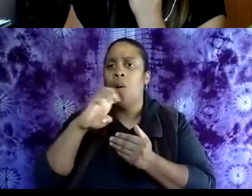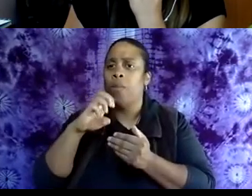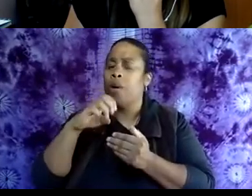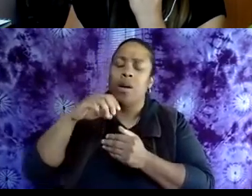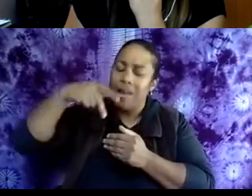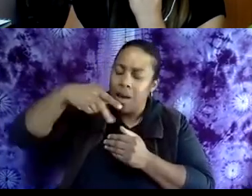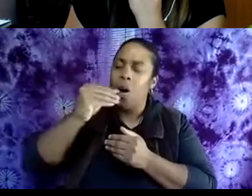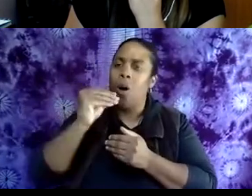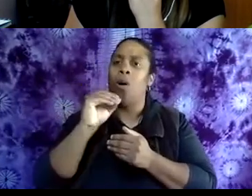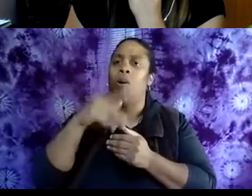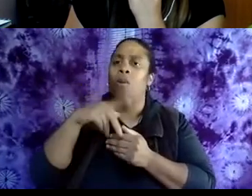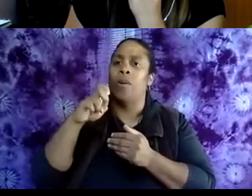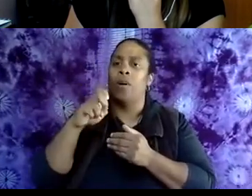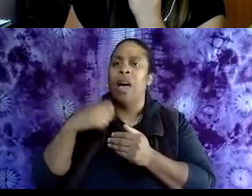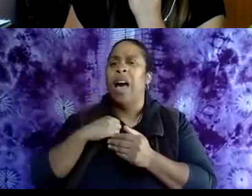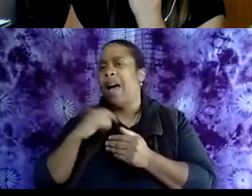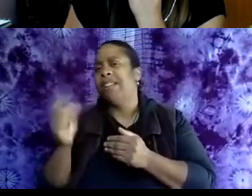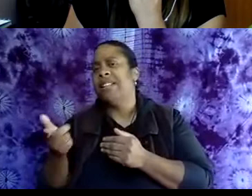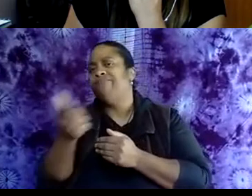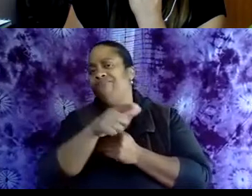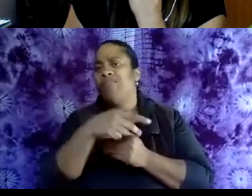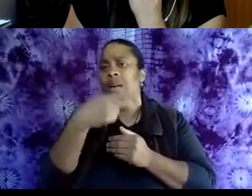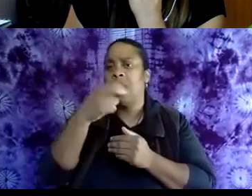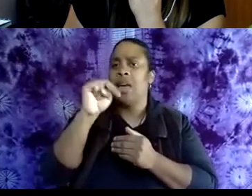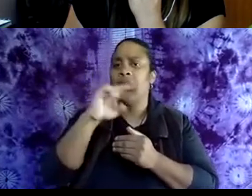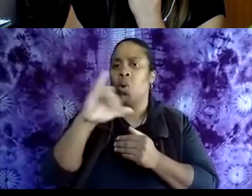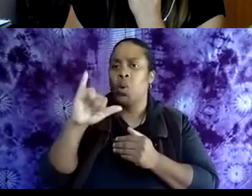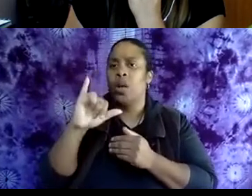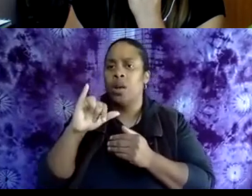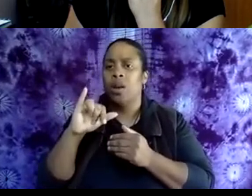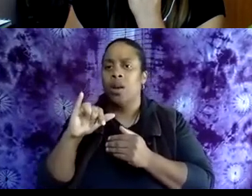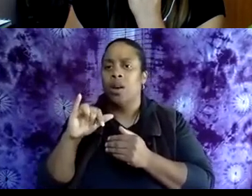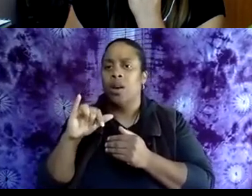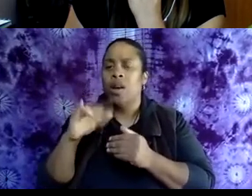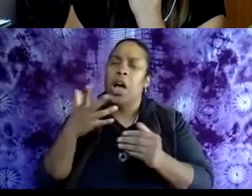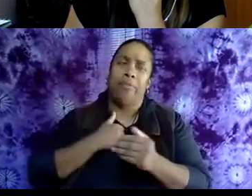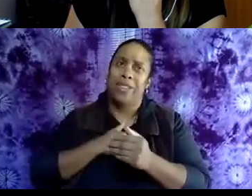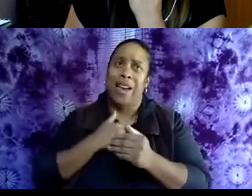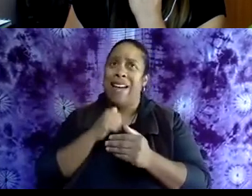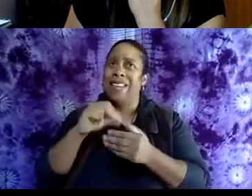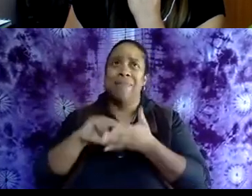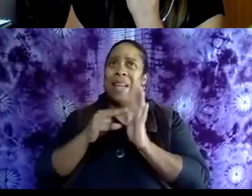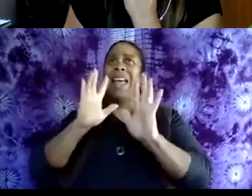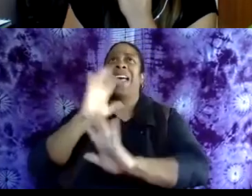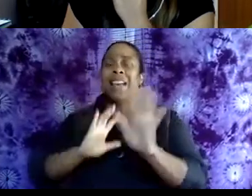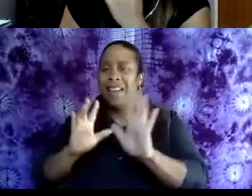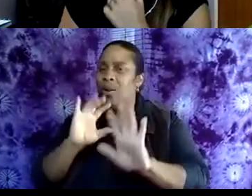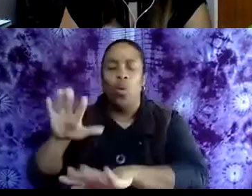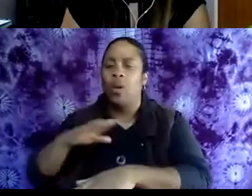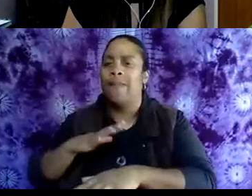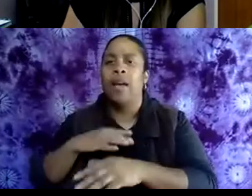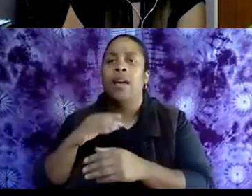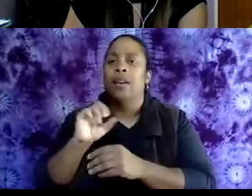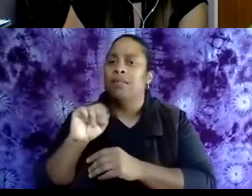Well, I'm going to pass to Henry and let Henry start. And Okay. yeah. I'm sorry, I didn't mean to get like this. I really It's didn't. okay. Hey, it's okay that